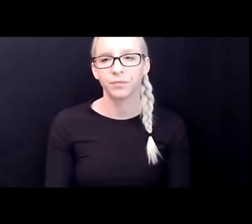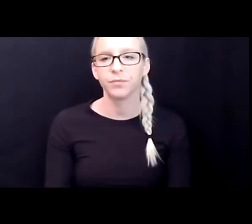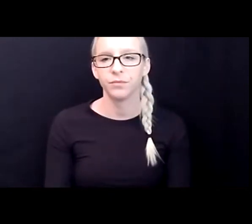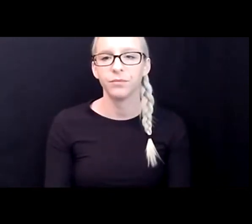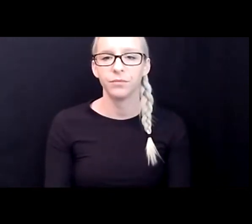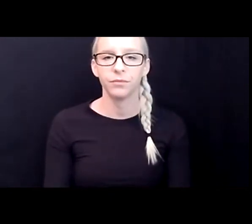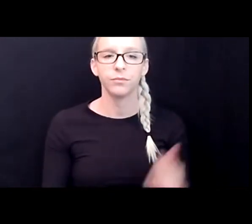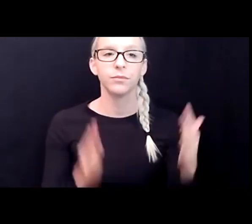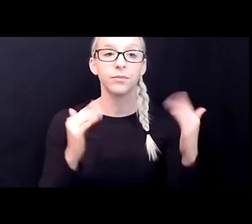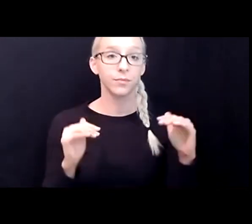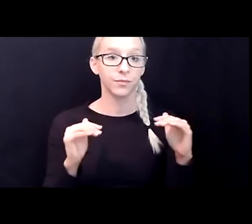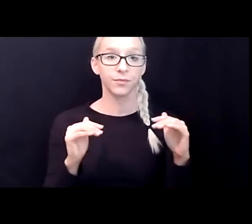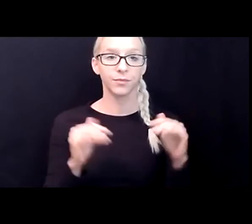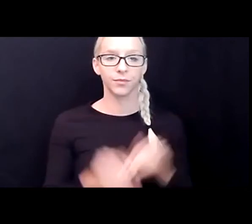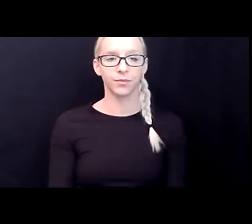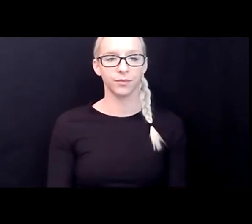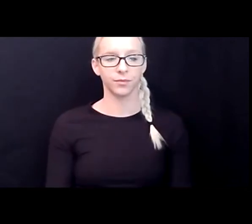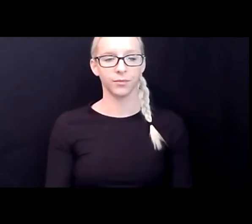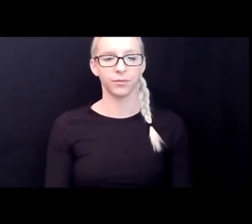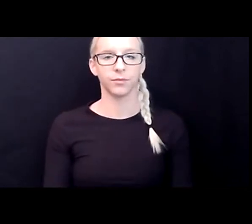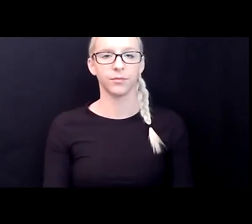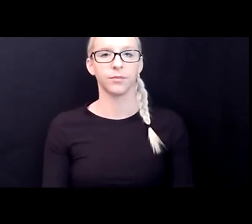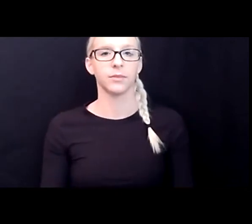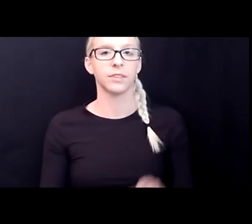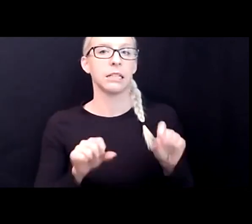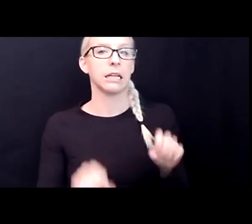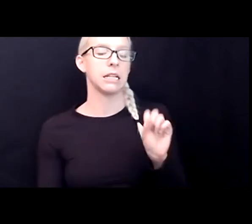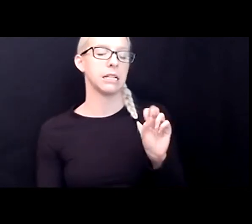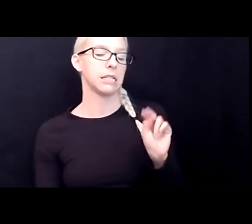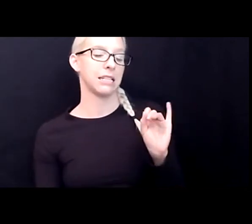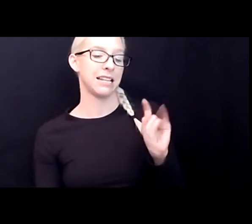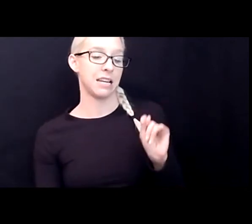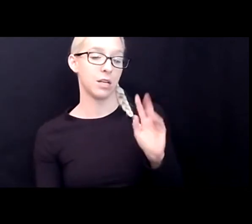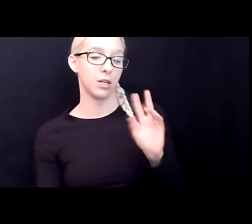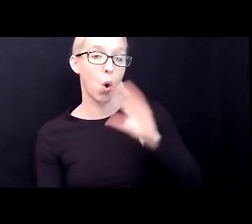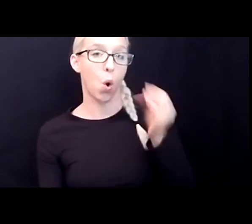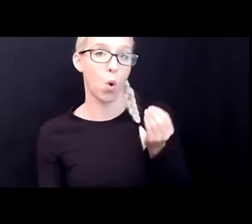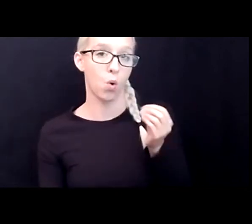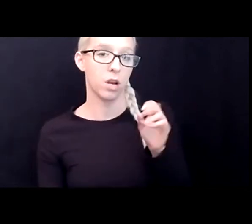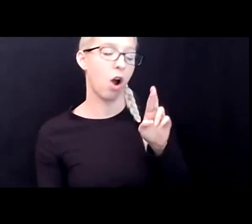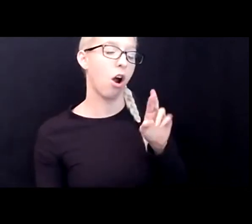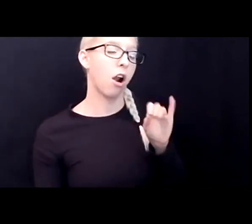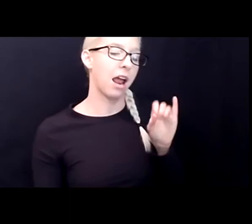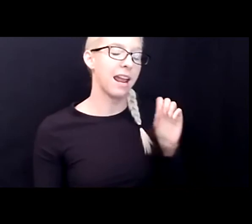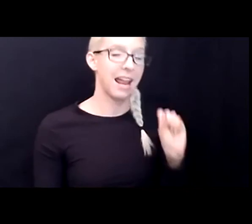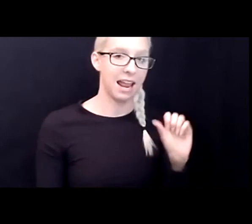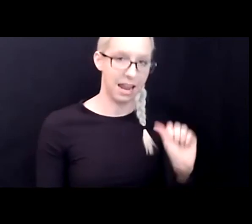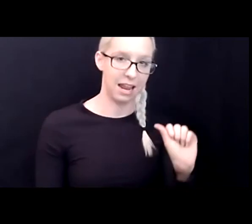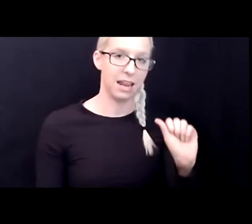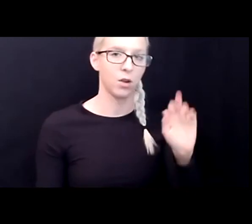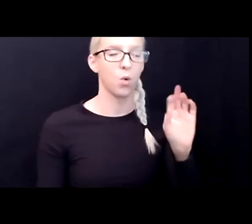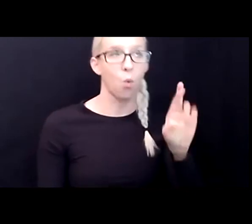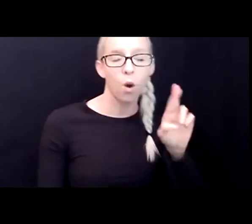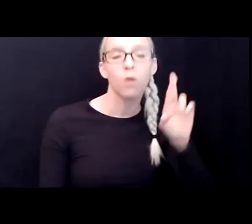a SNT S&T own an IRA or a Roth IRA and let assets grow, and then transfer those funds to